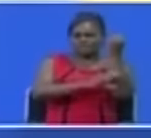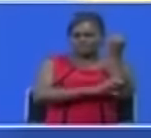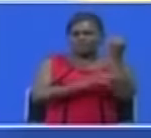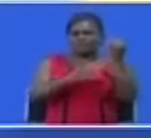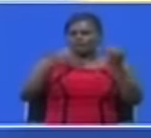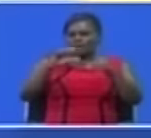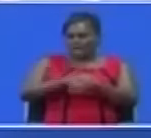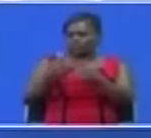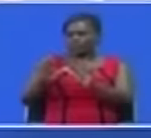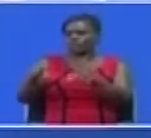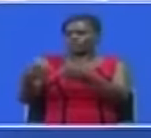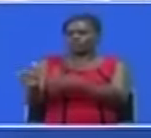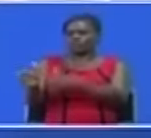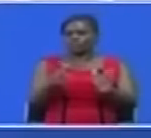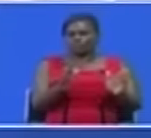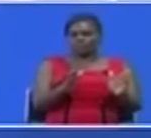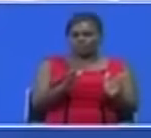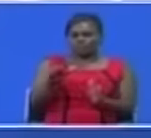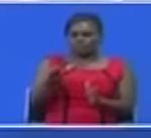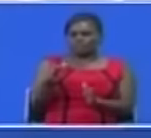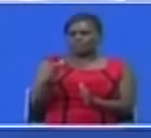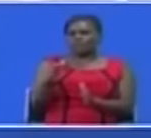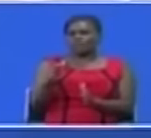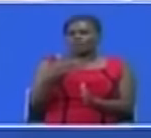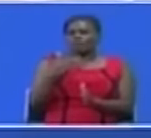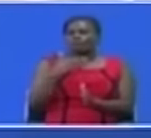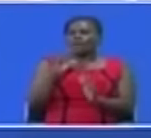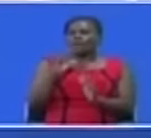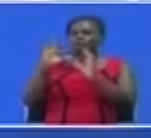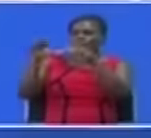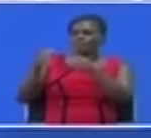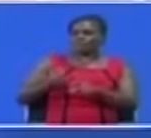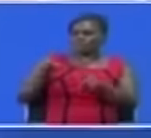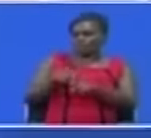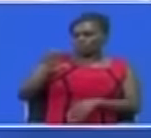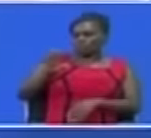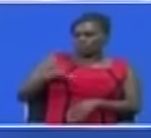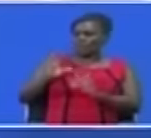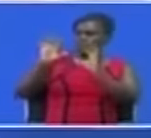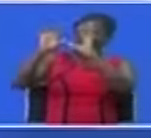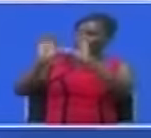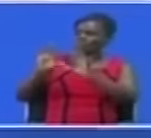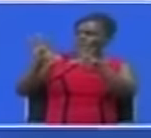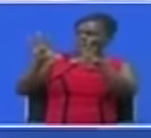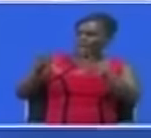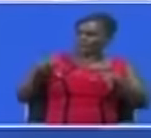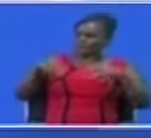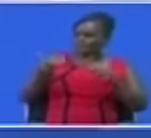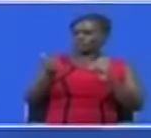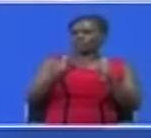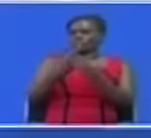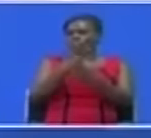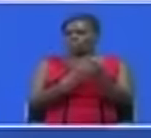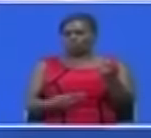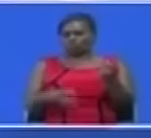just have to find a way to give them more opportunity. The 6'3" star who grew up looking to a basketball sister says women in basketball should embrace